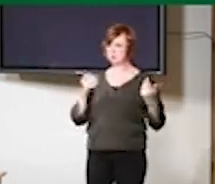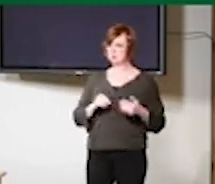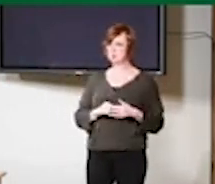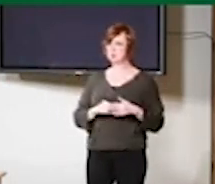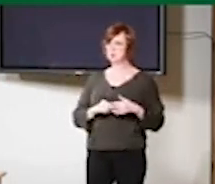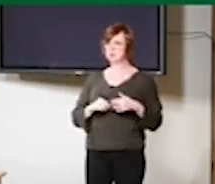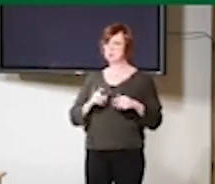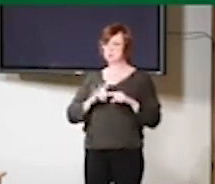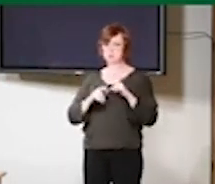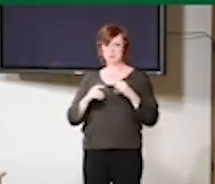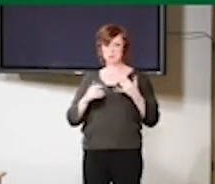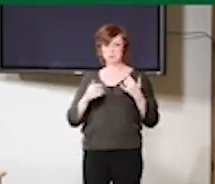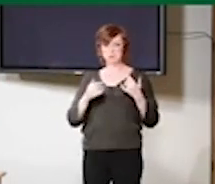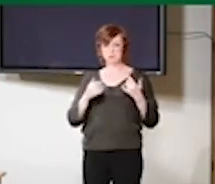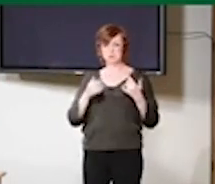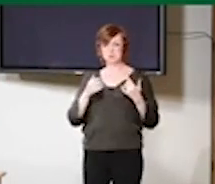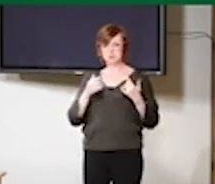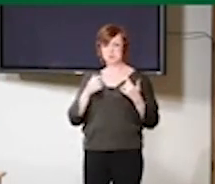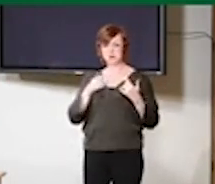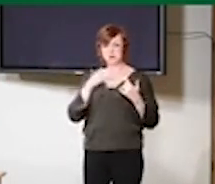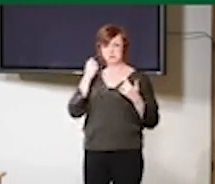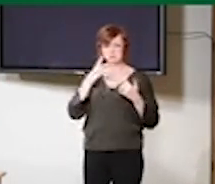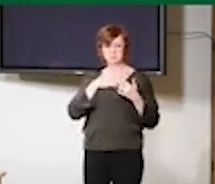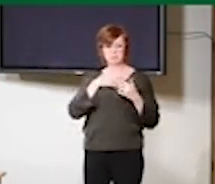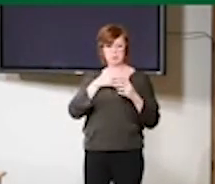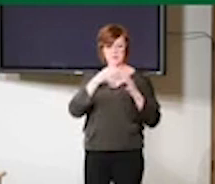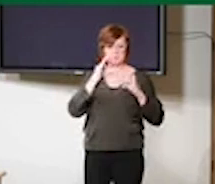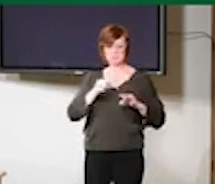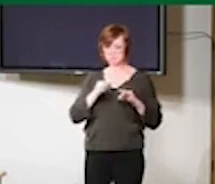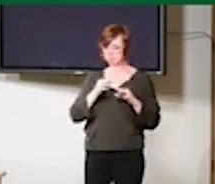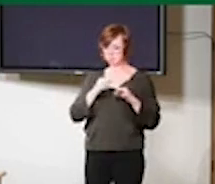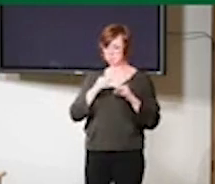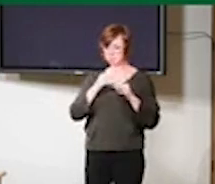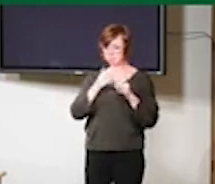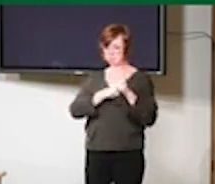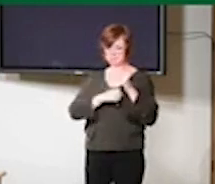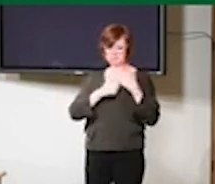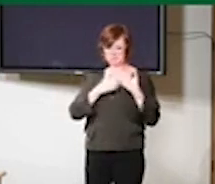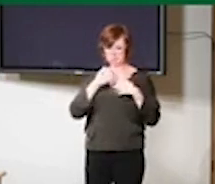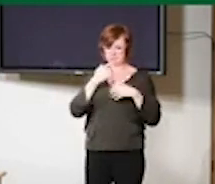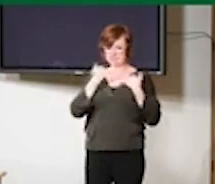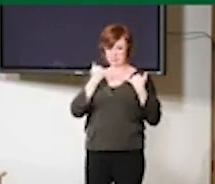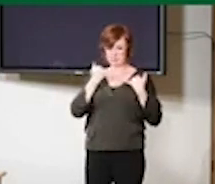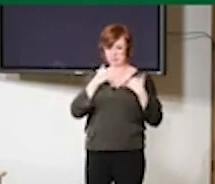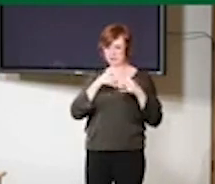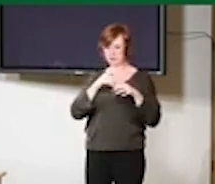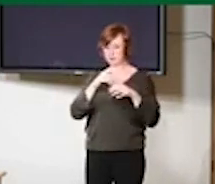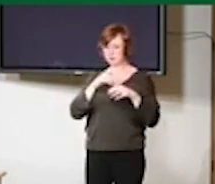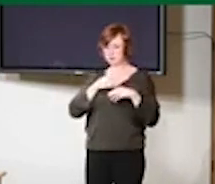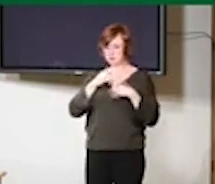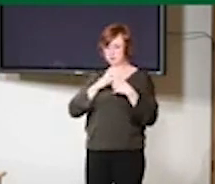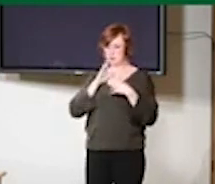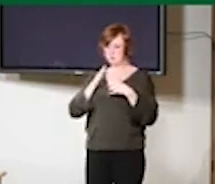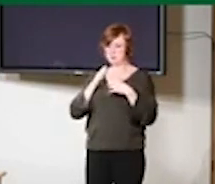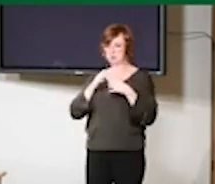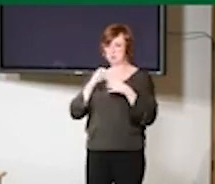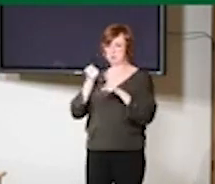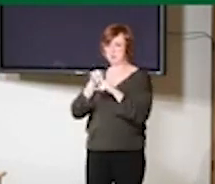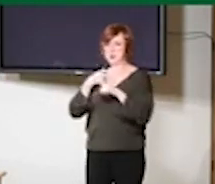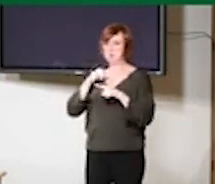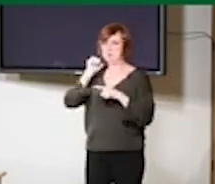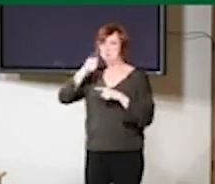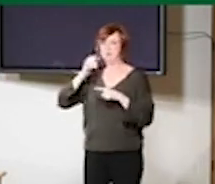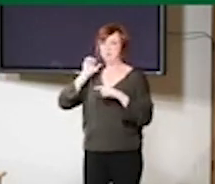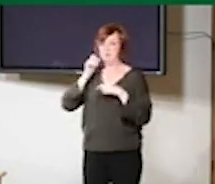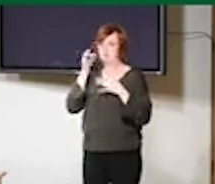in the not too distant future. I was home this weekend for a couple of days, and I can tell you that in the community where